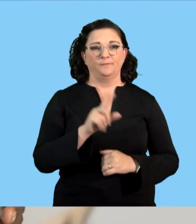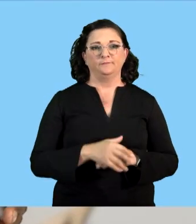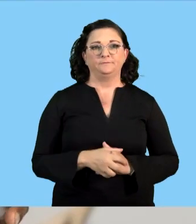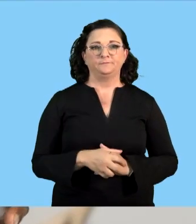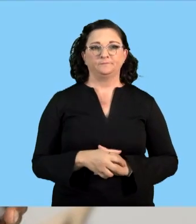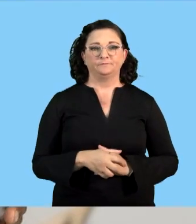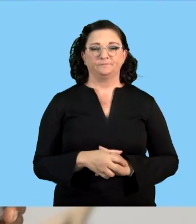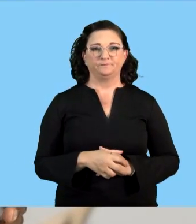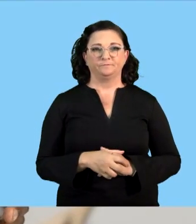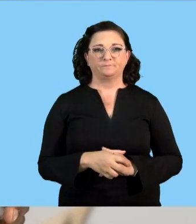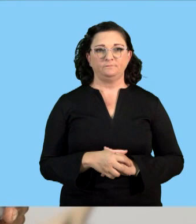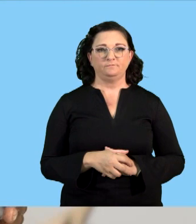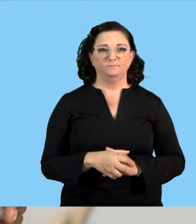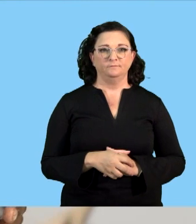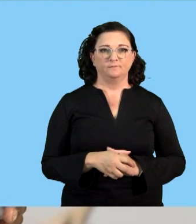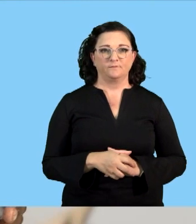next question.